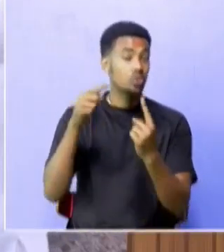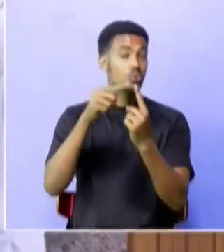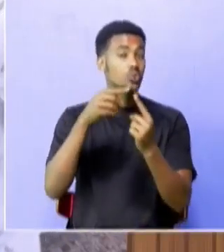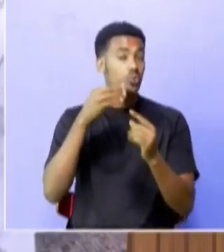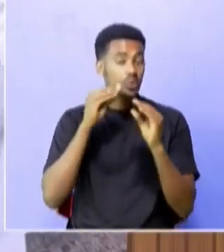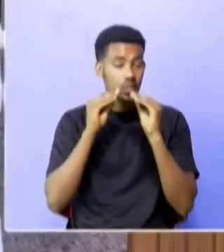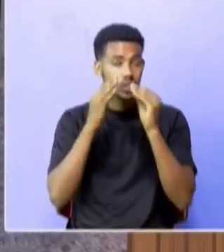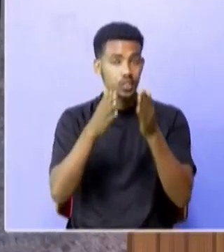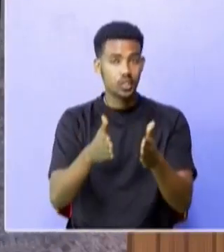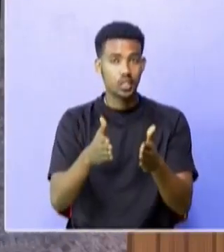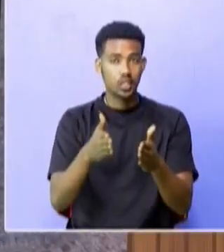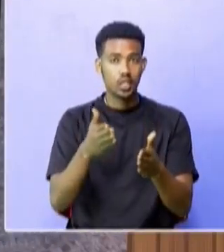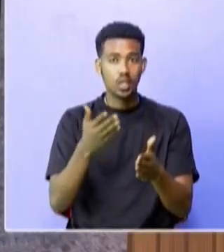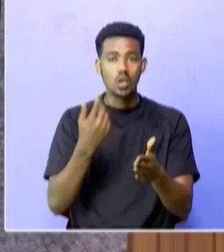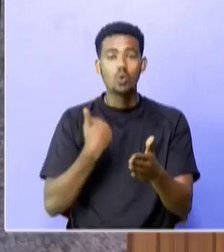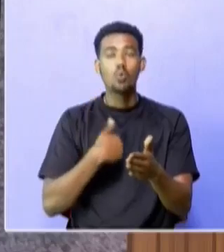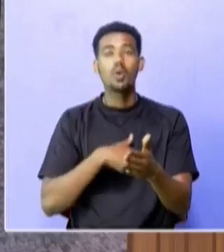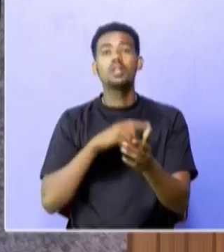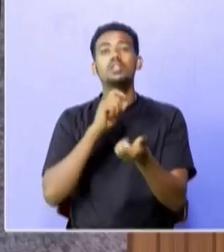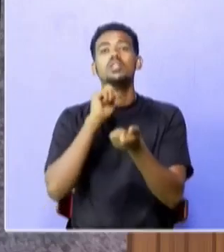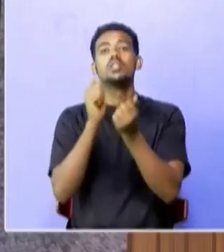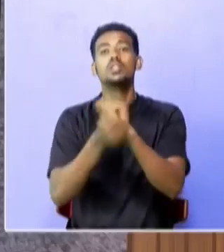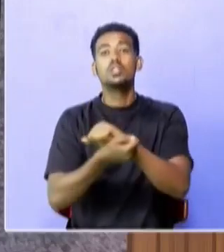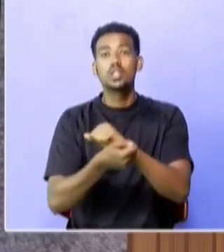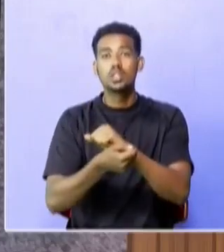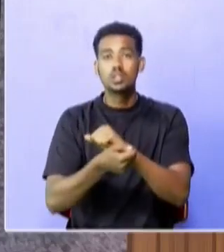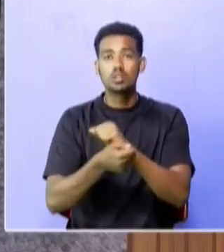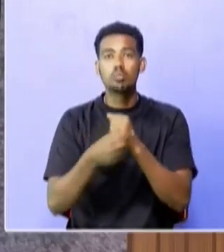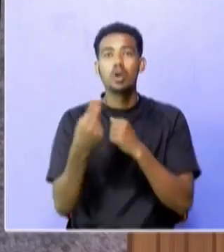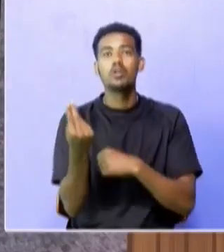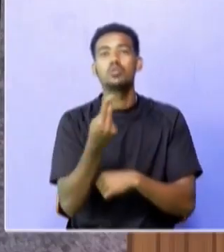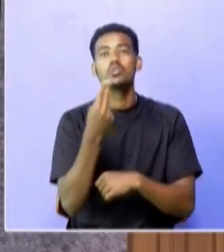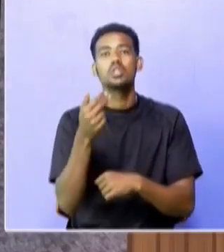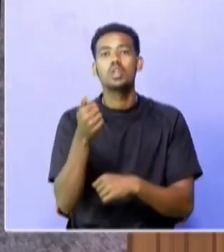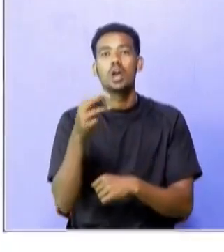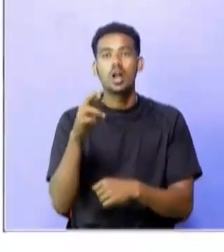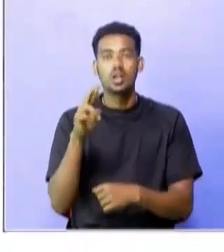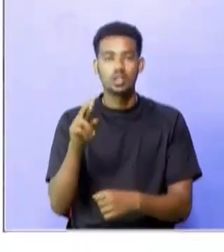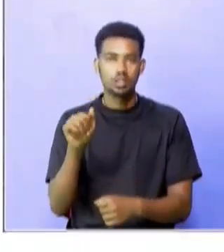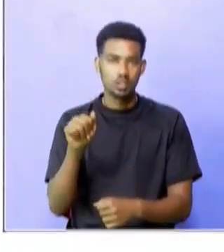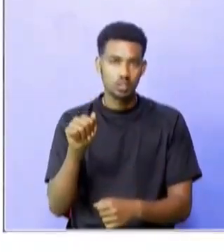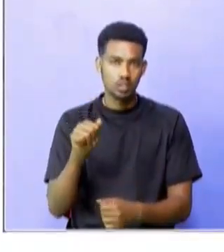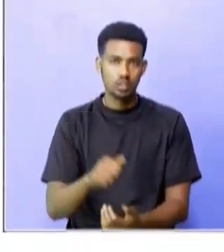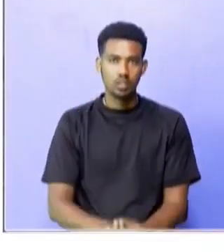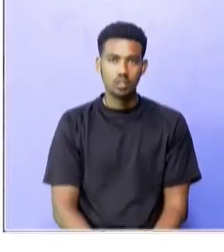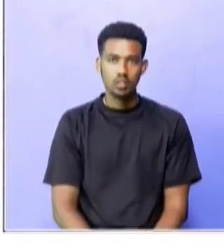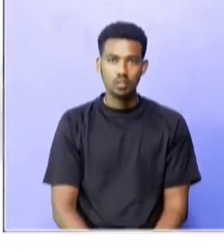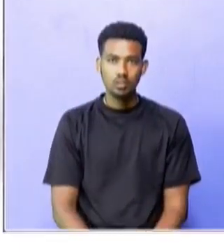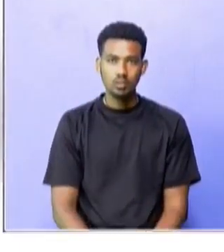teacher. So when we are going to change with by using are